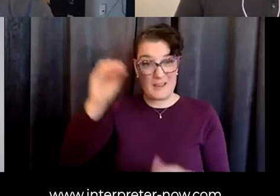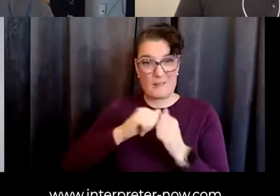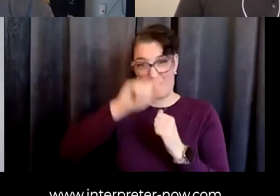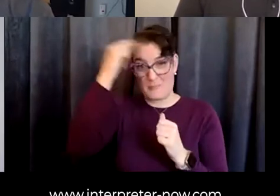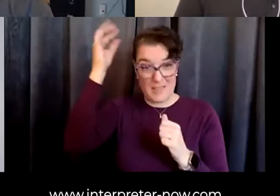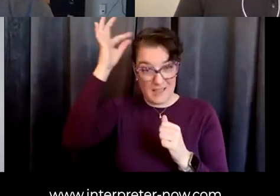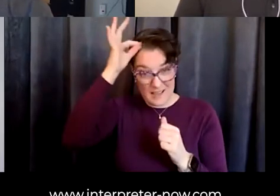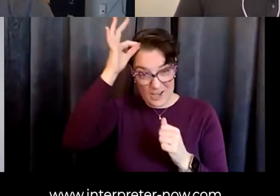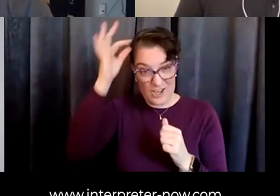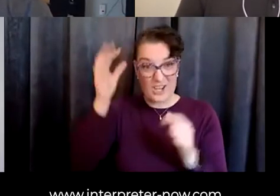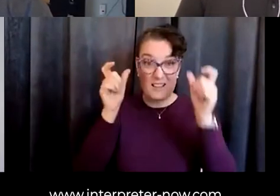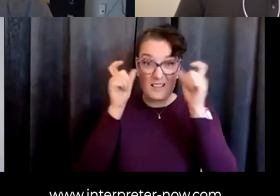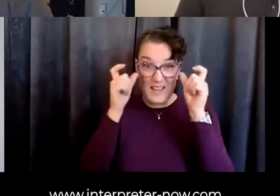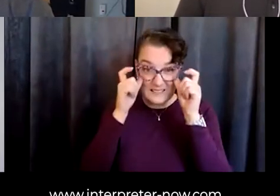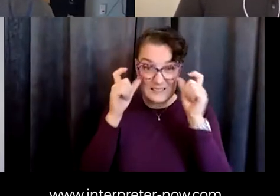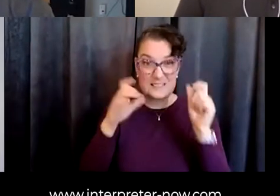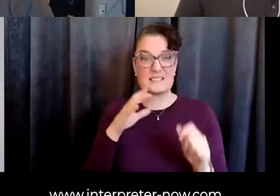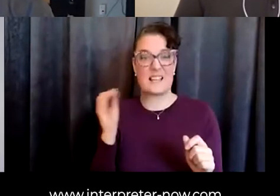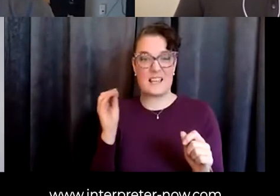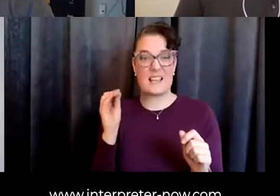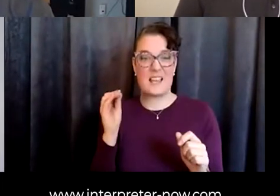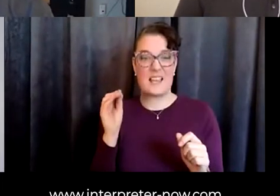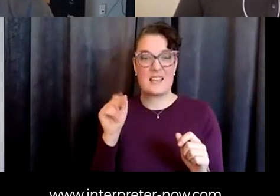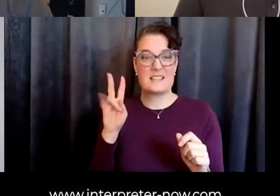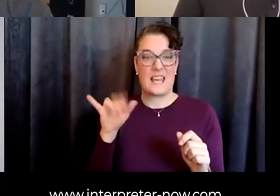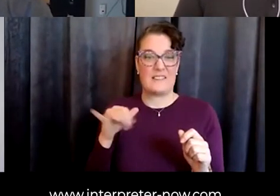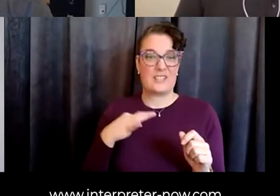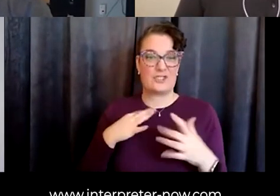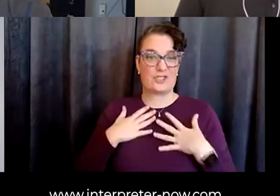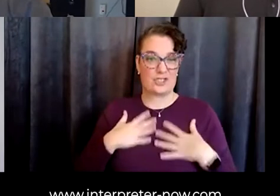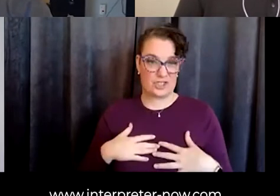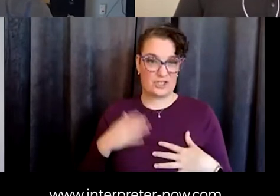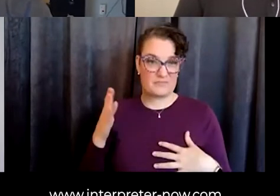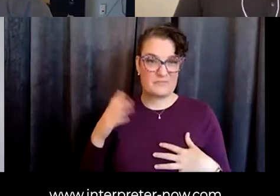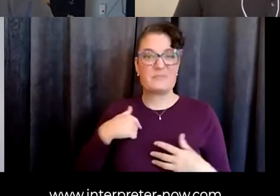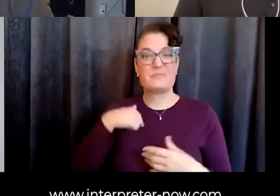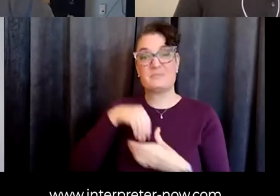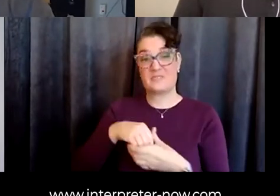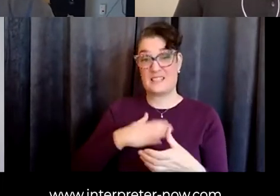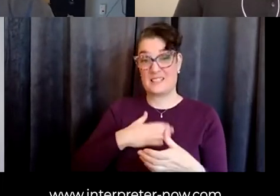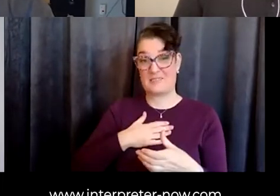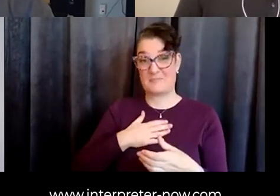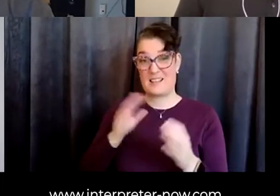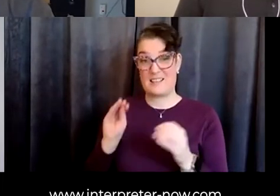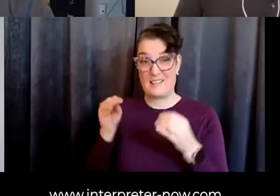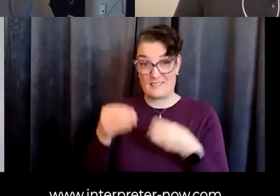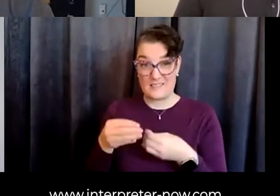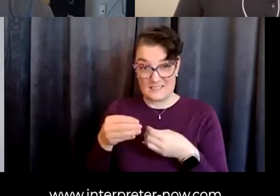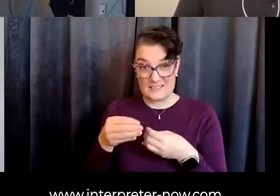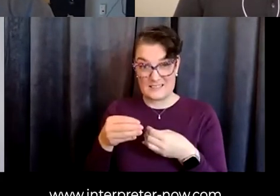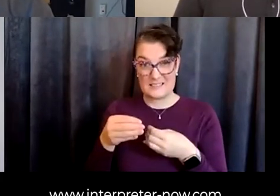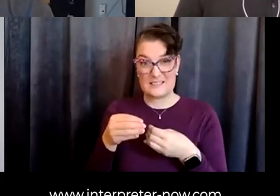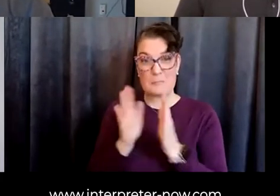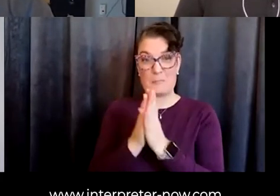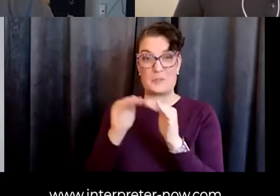hair, glasses, and a navy shirt. When I am in my office with a